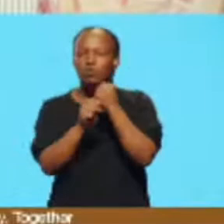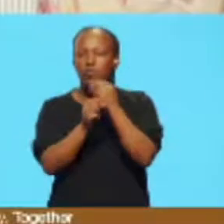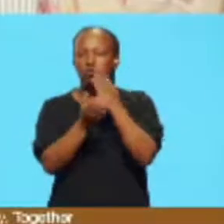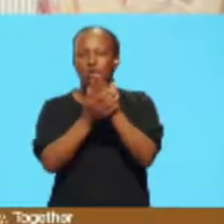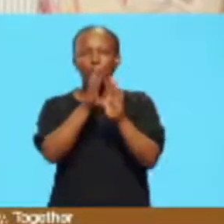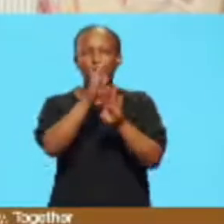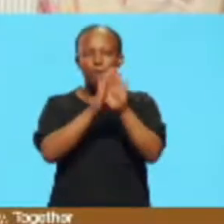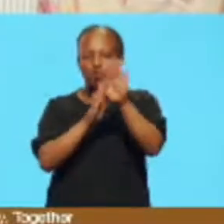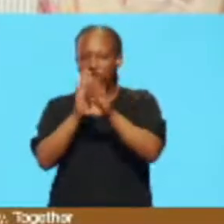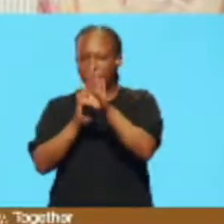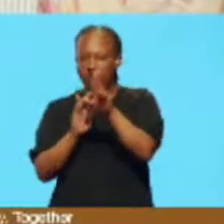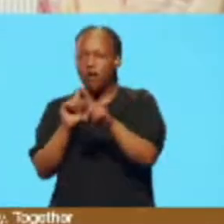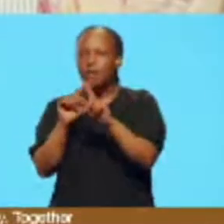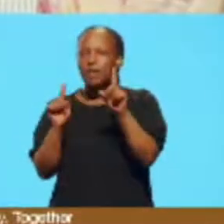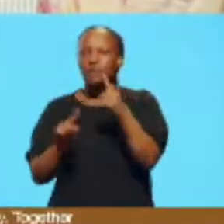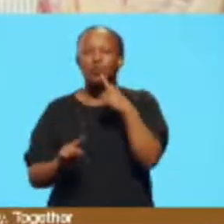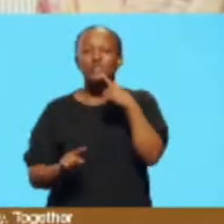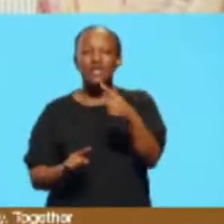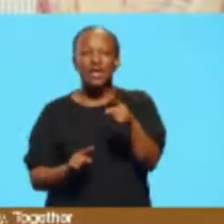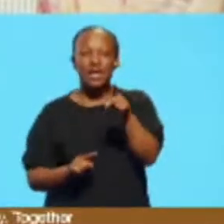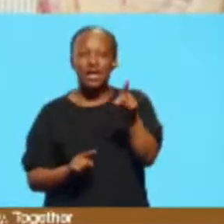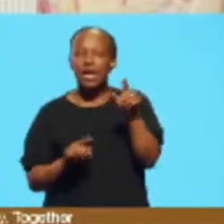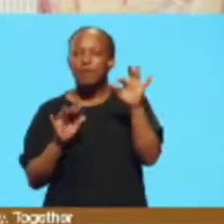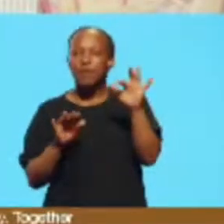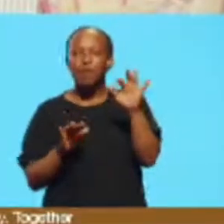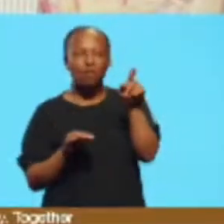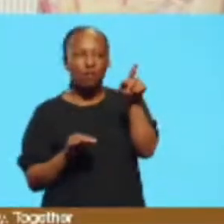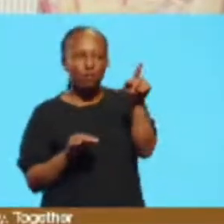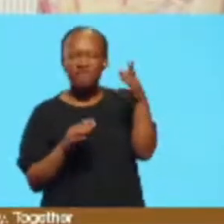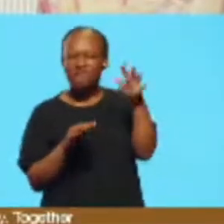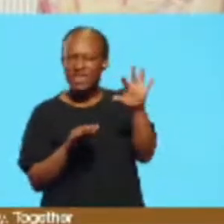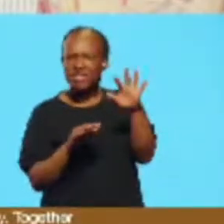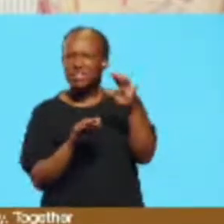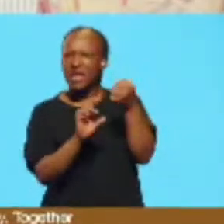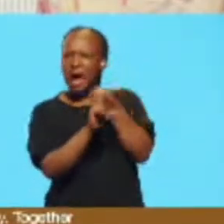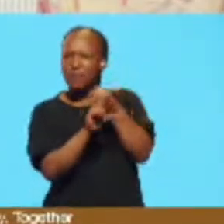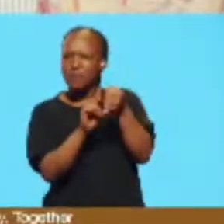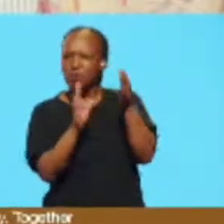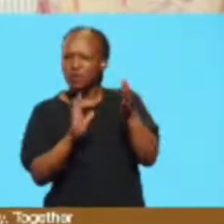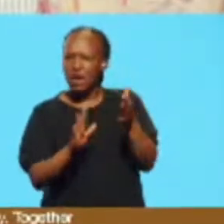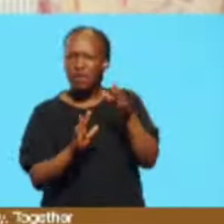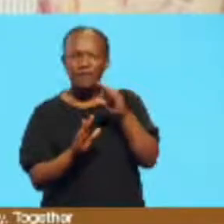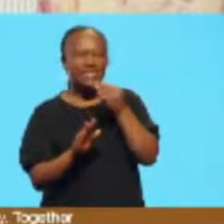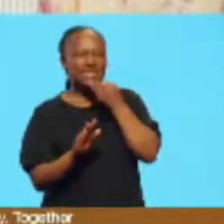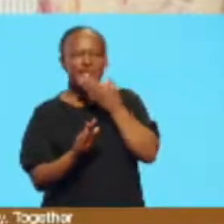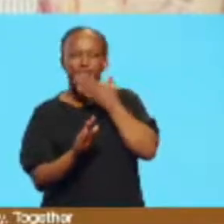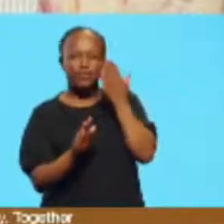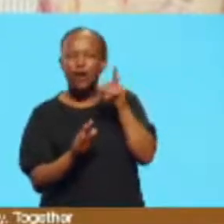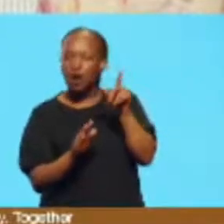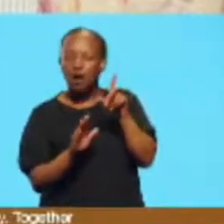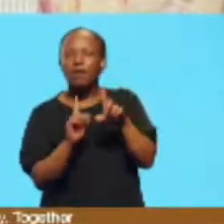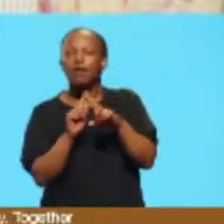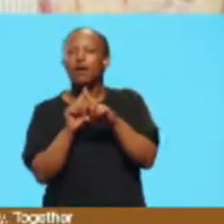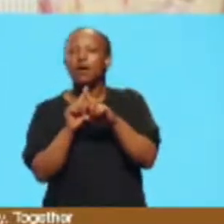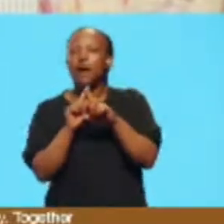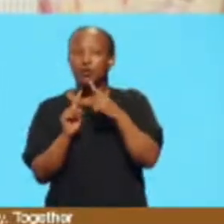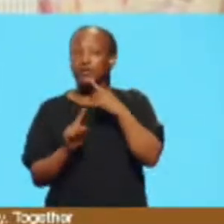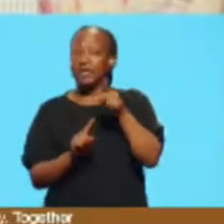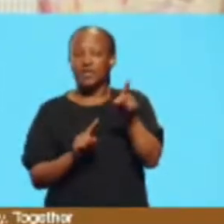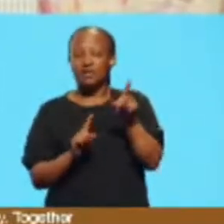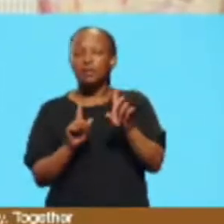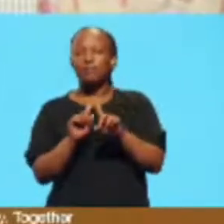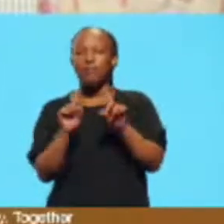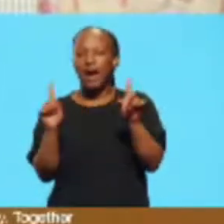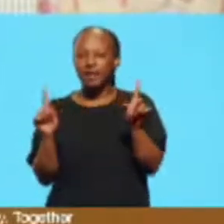I'm not saying that the perpetrators should not eat, but we should just try to standardize and remember that life